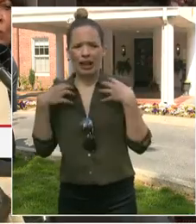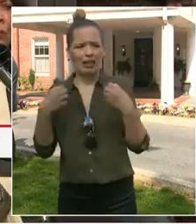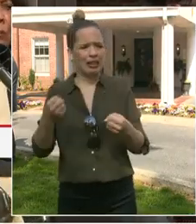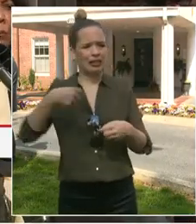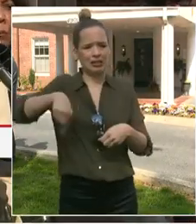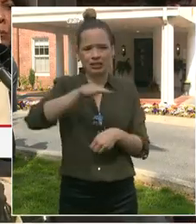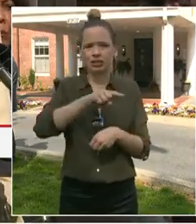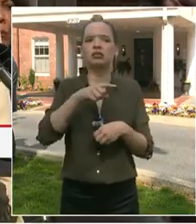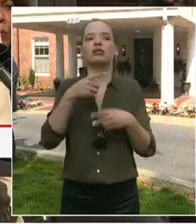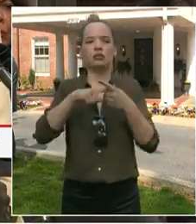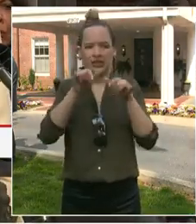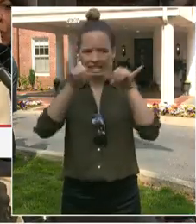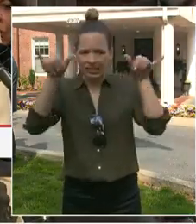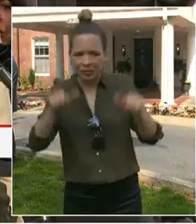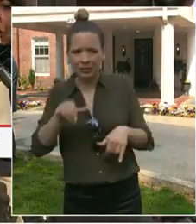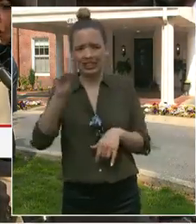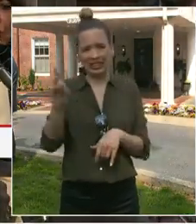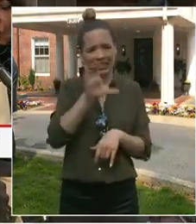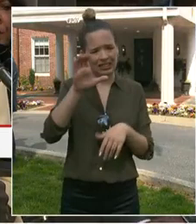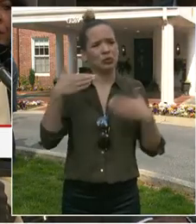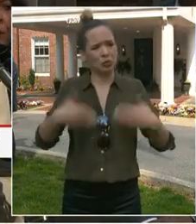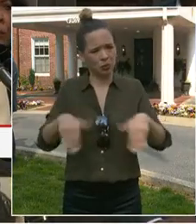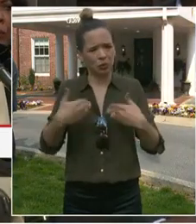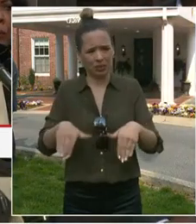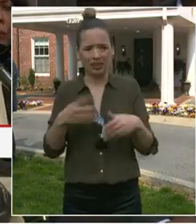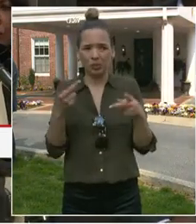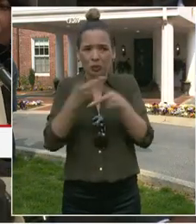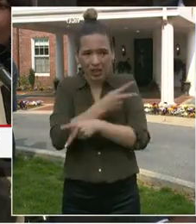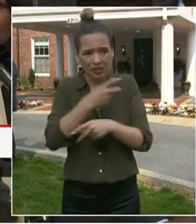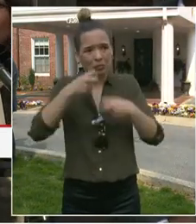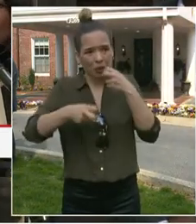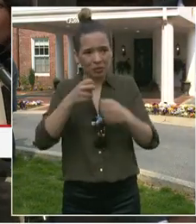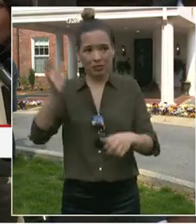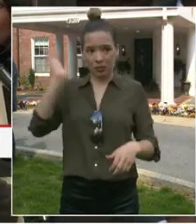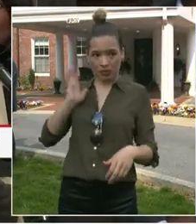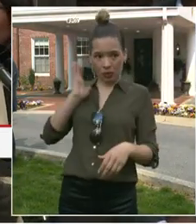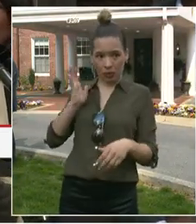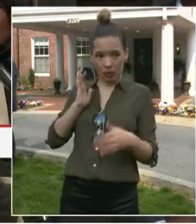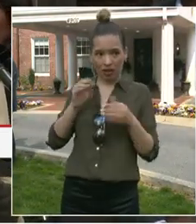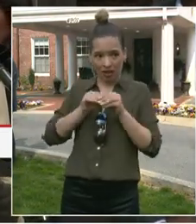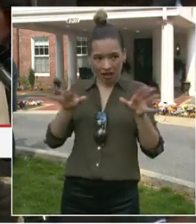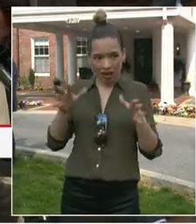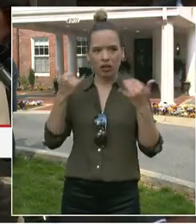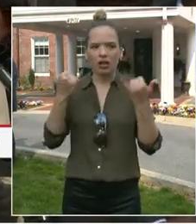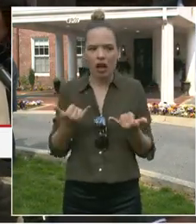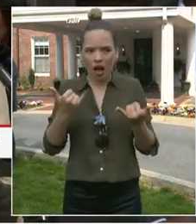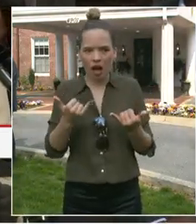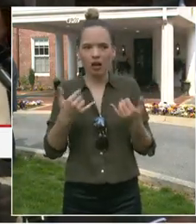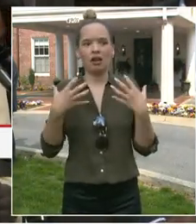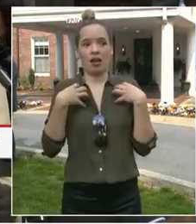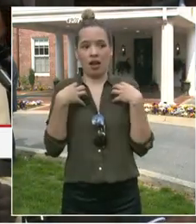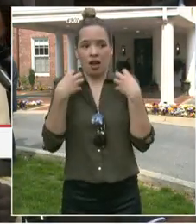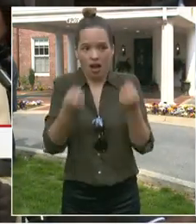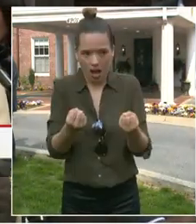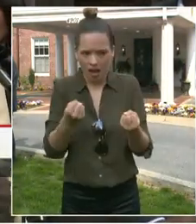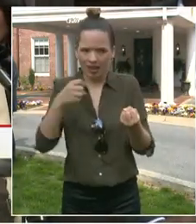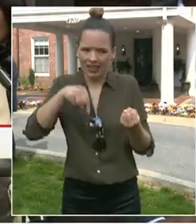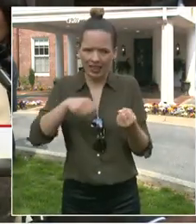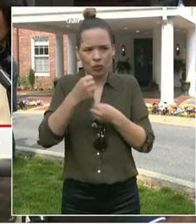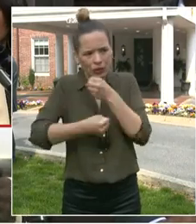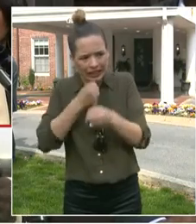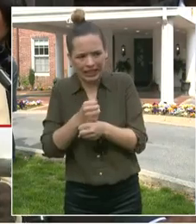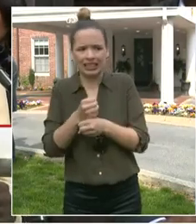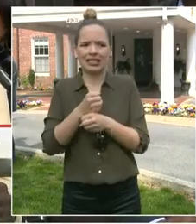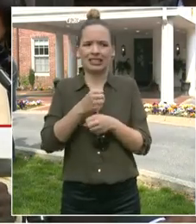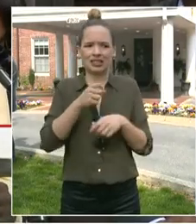district and exacerbated those challenges that were there before, I have every confidence that the work that this group will do will get that